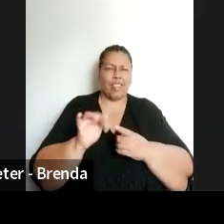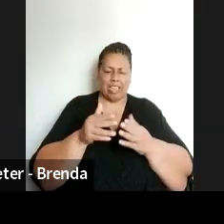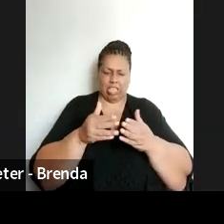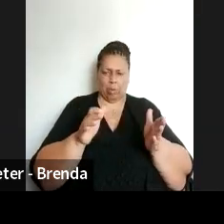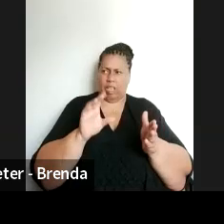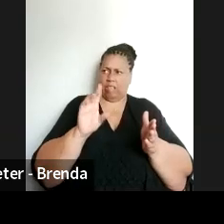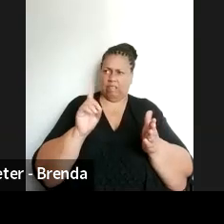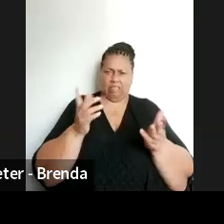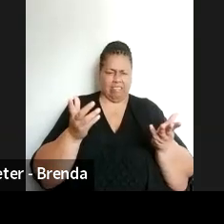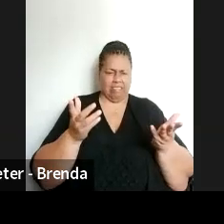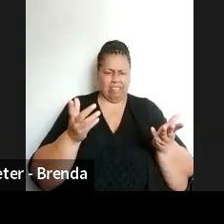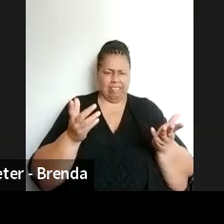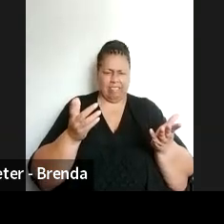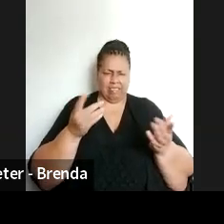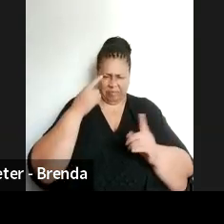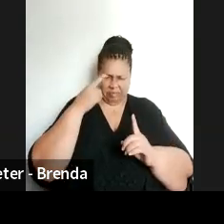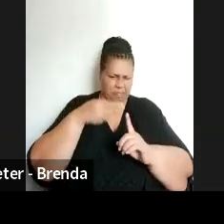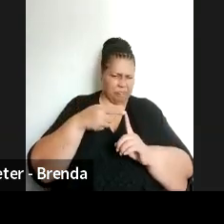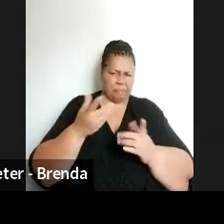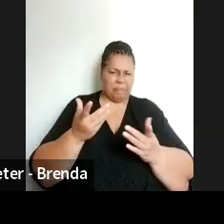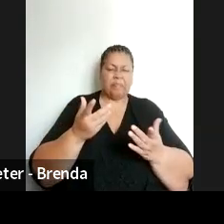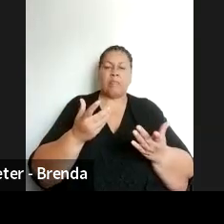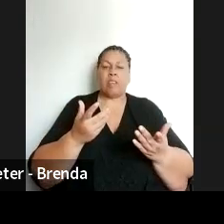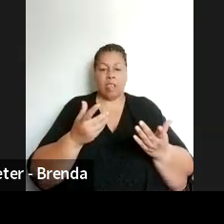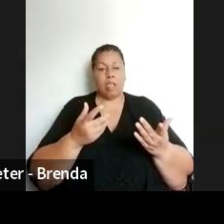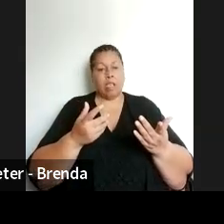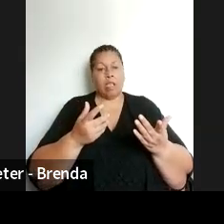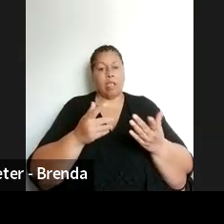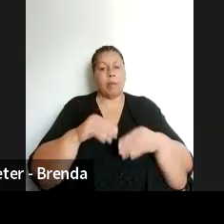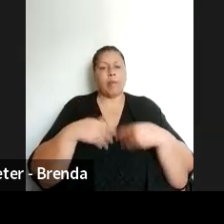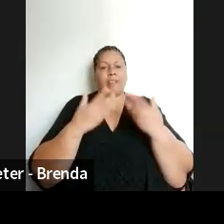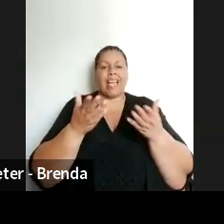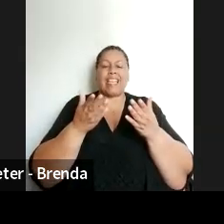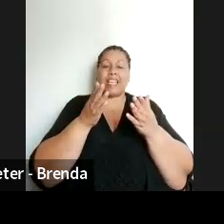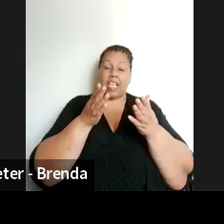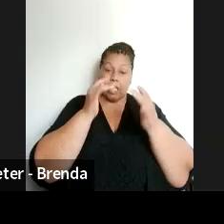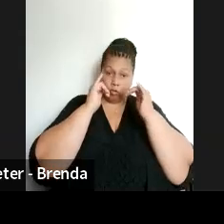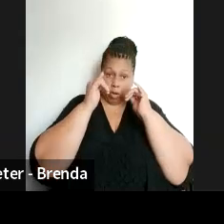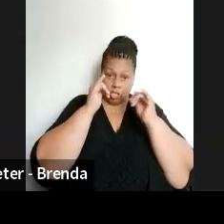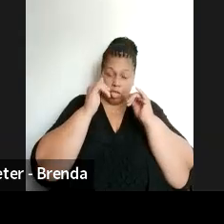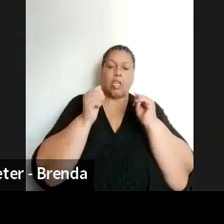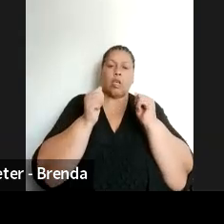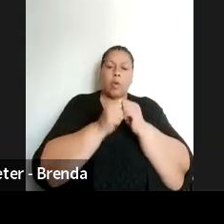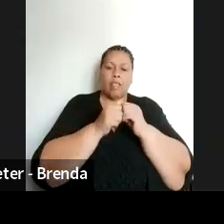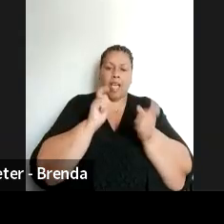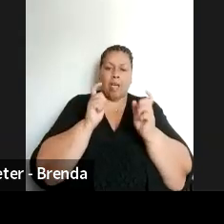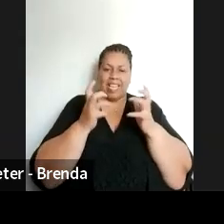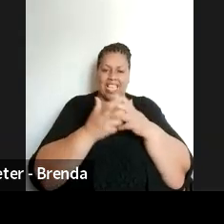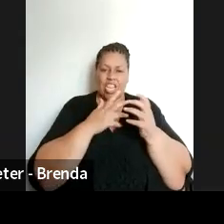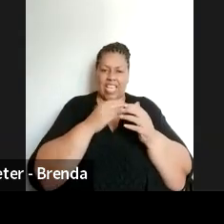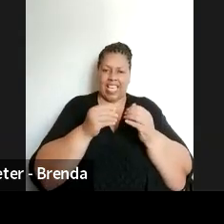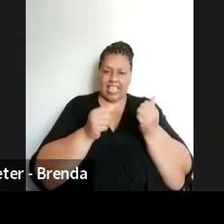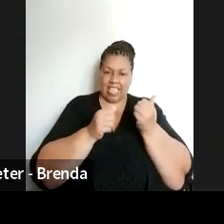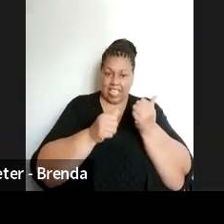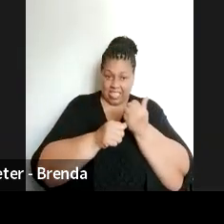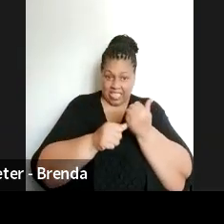But providing instruction with accommodations and an assistant in the class, but